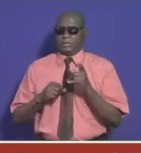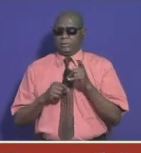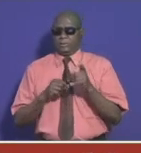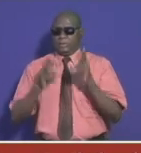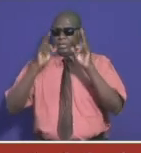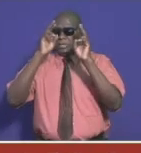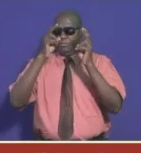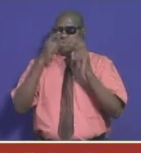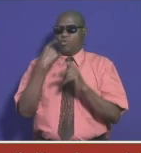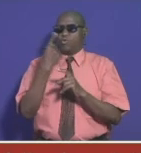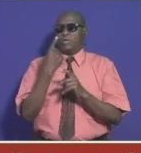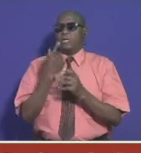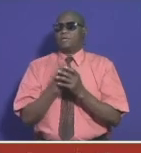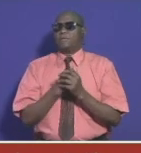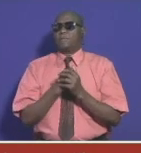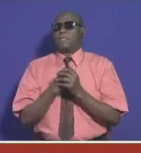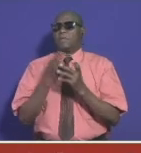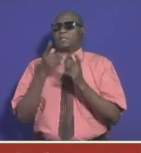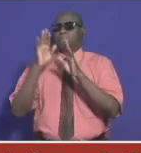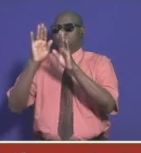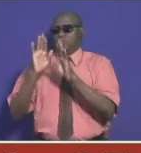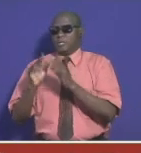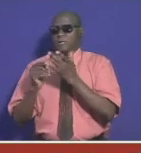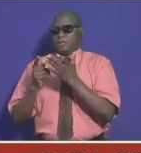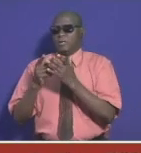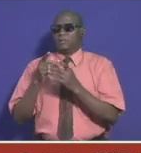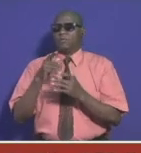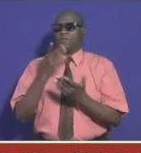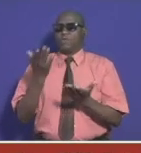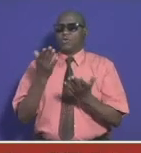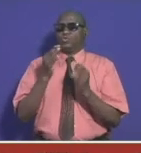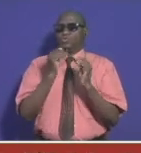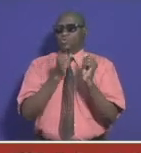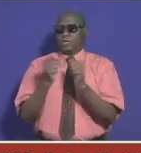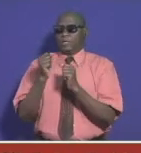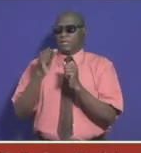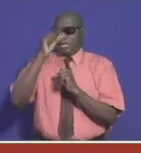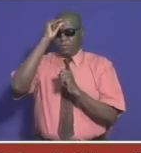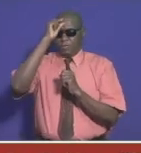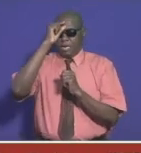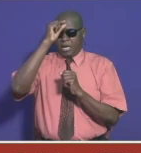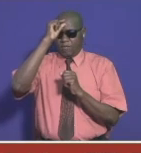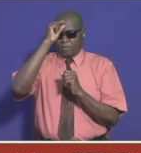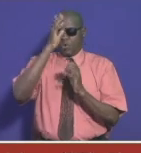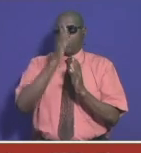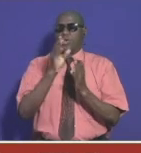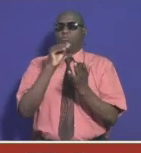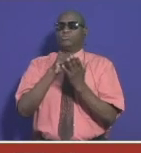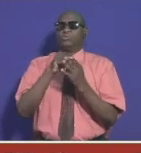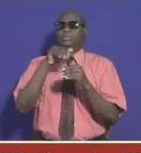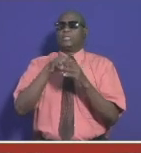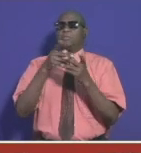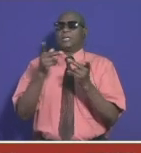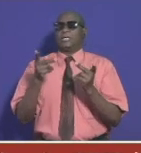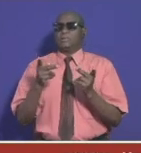is not just timely, but also critical in terms of strategies to the government will make to put in place to